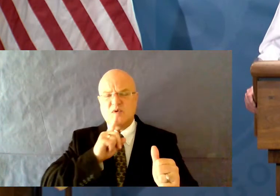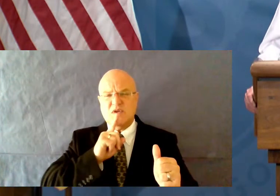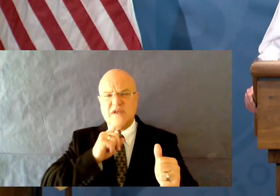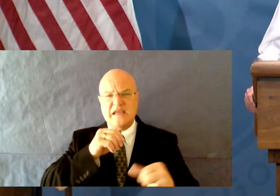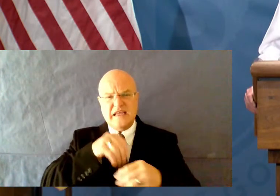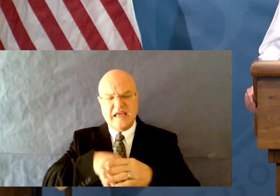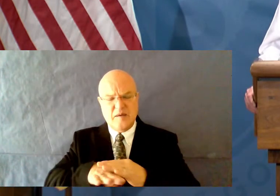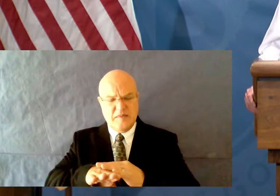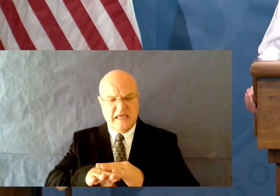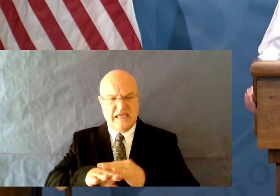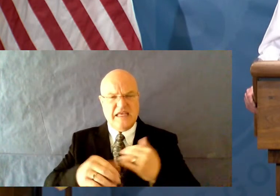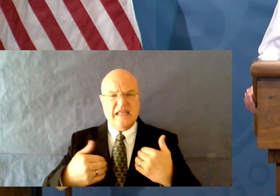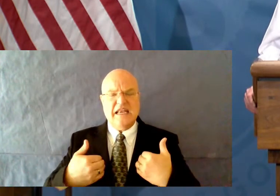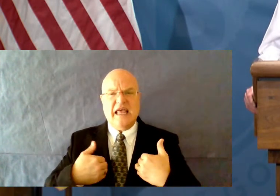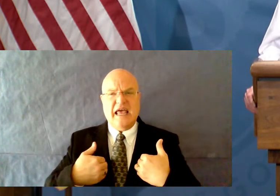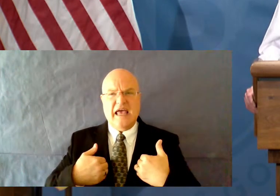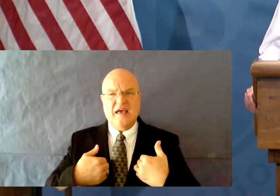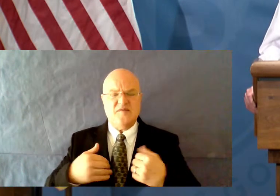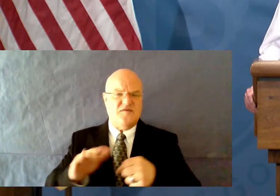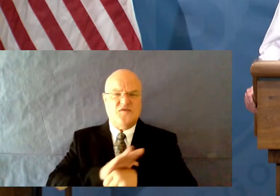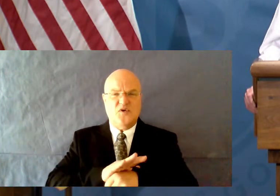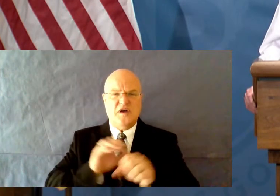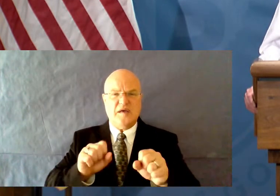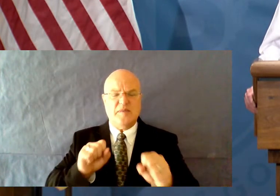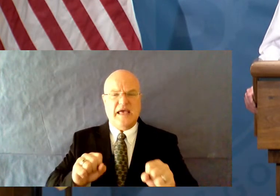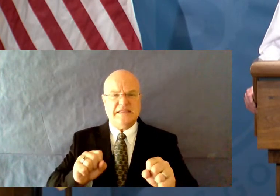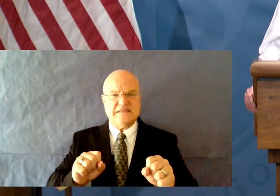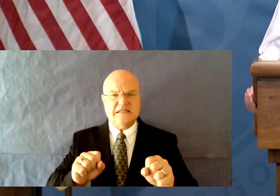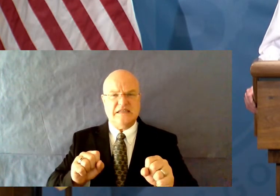in and be at full capacity safely?